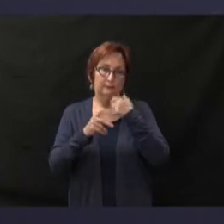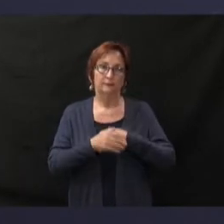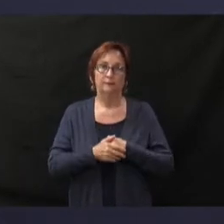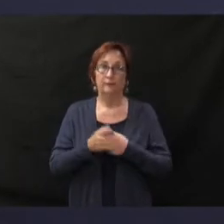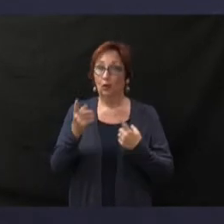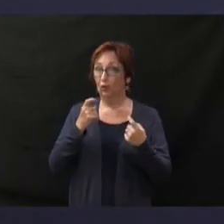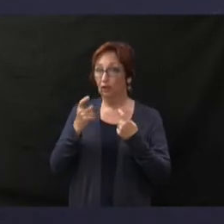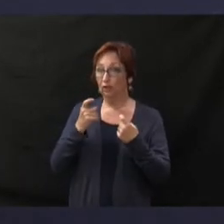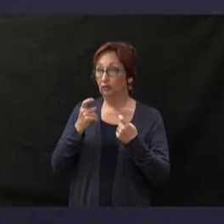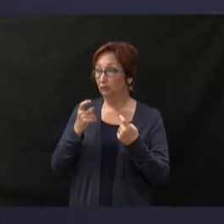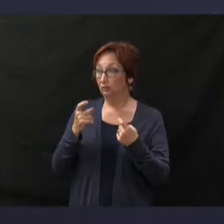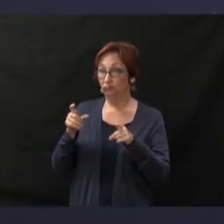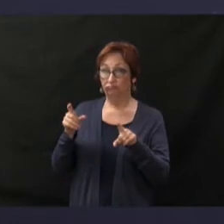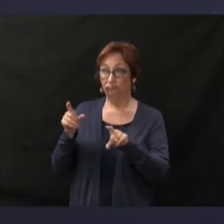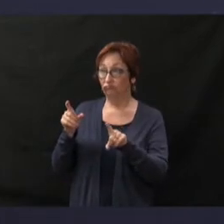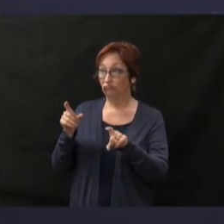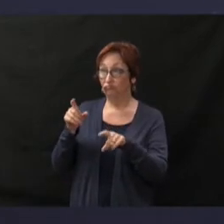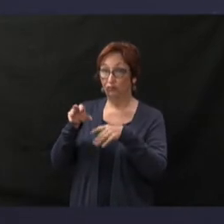Any questions?